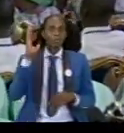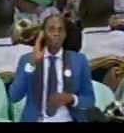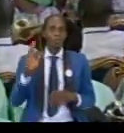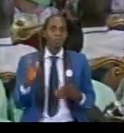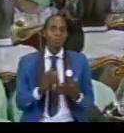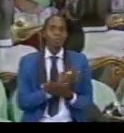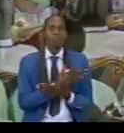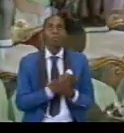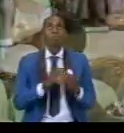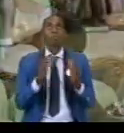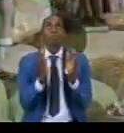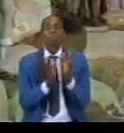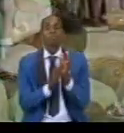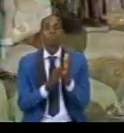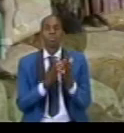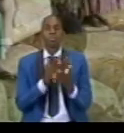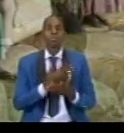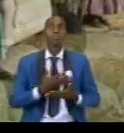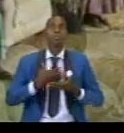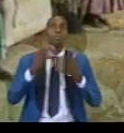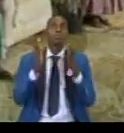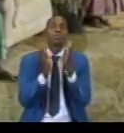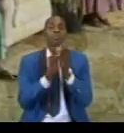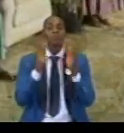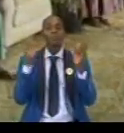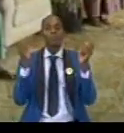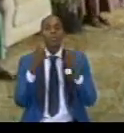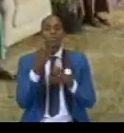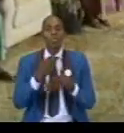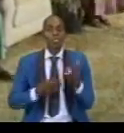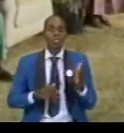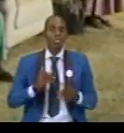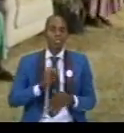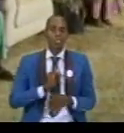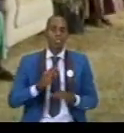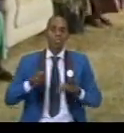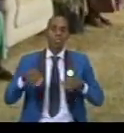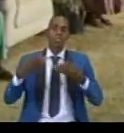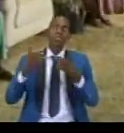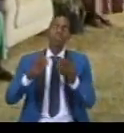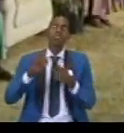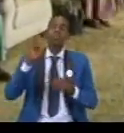Put your hands together and rejoice and praise God.